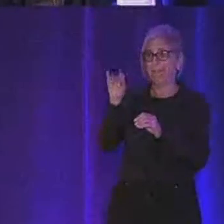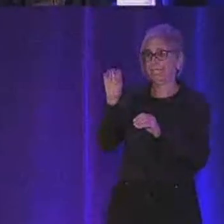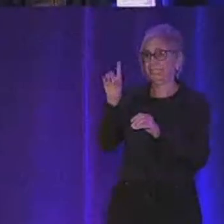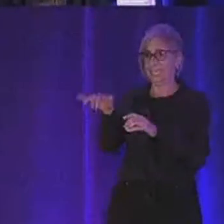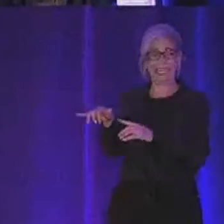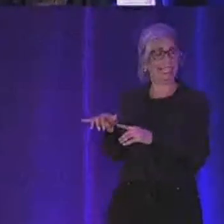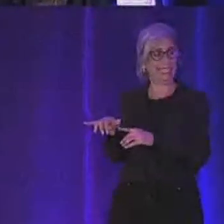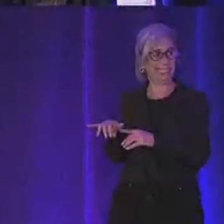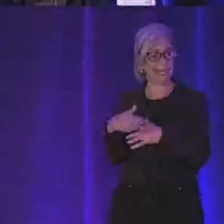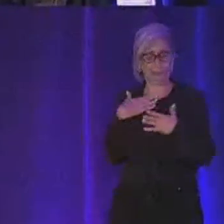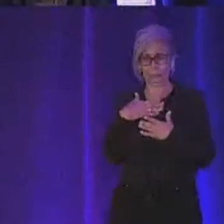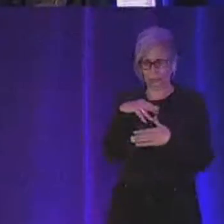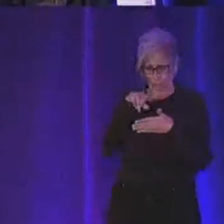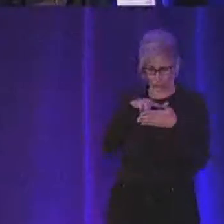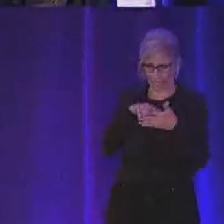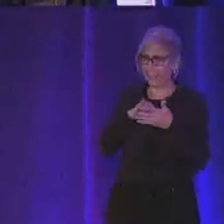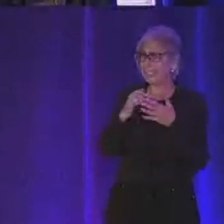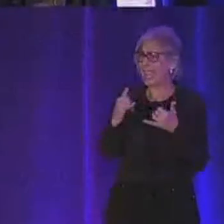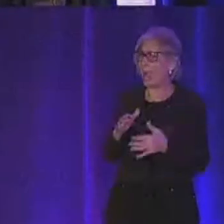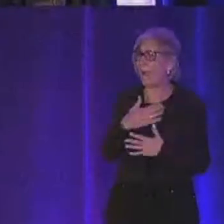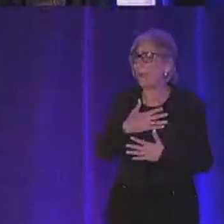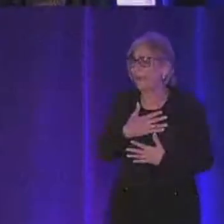Kind of just enjoying reading this now.